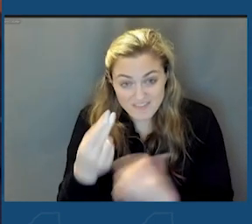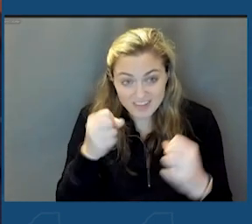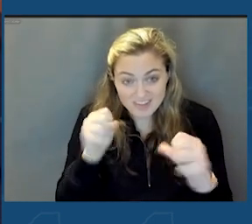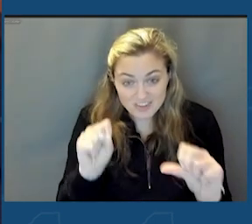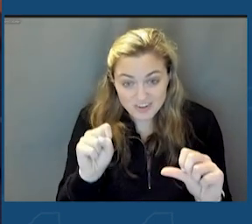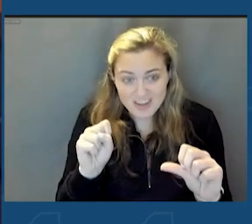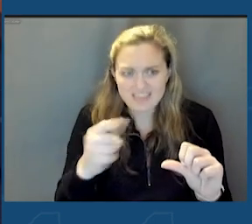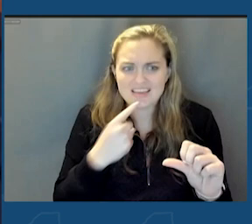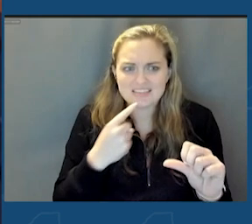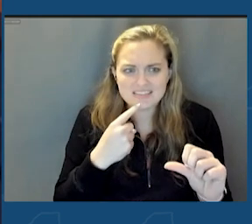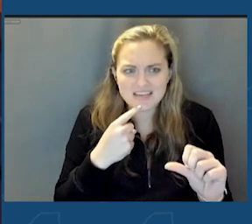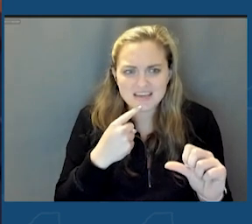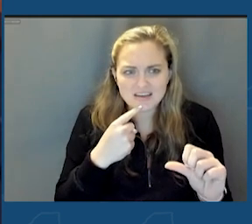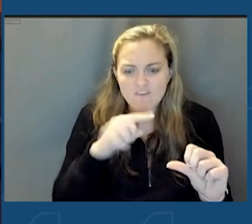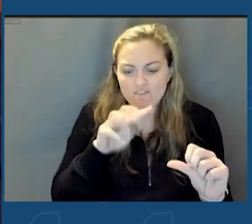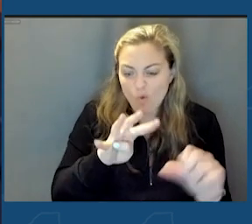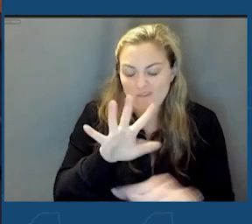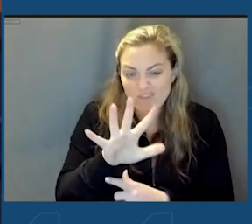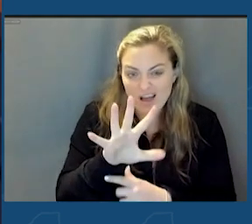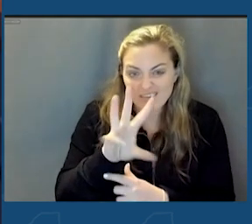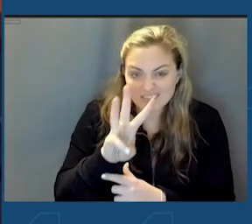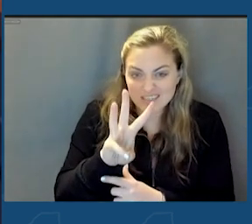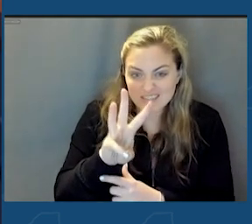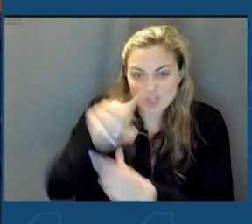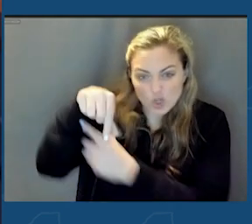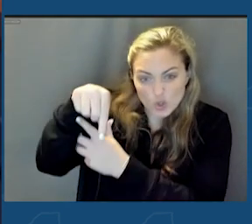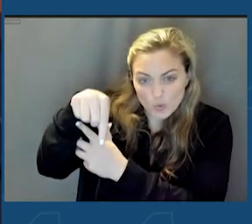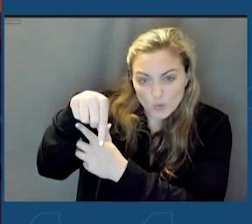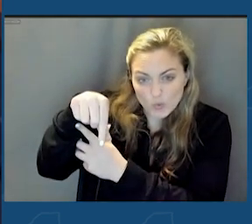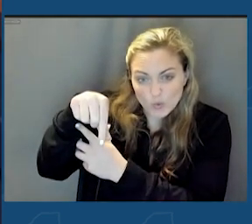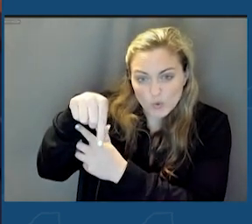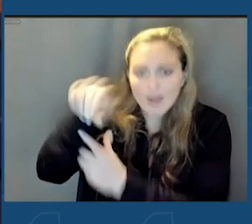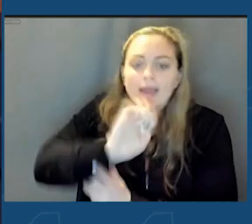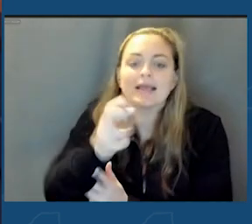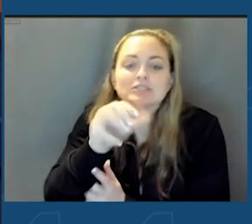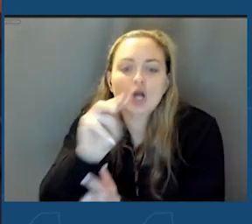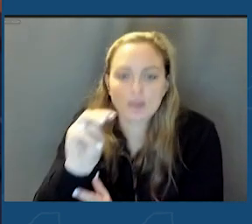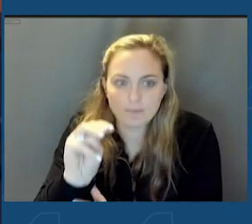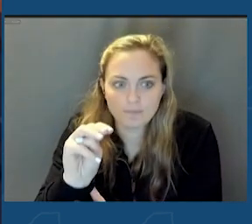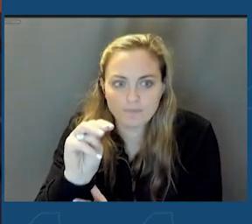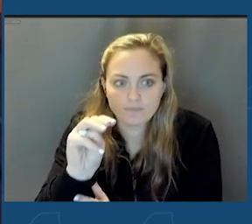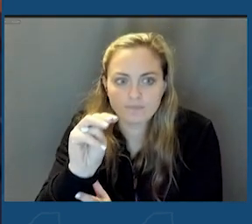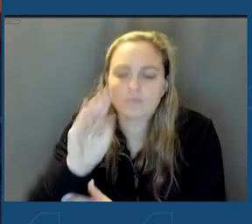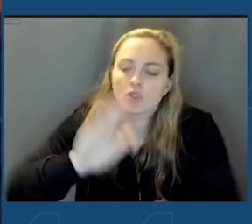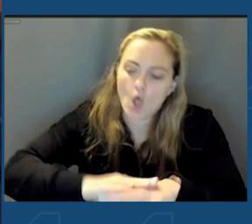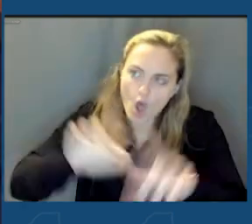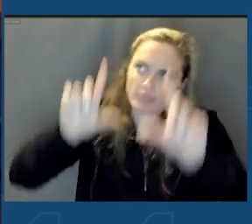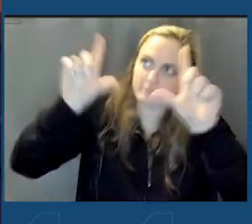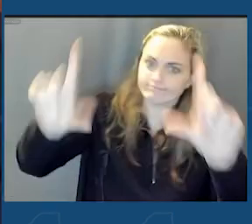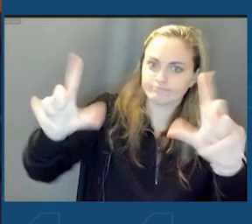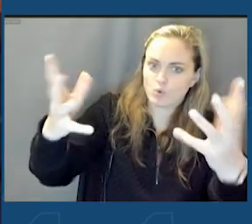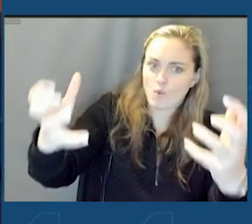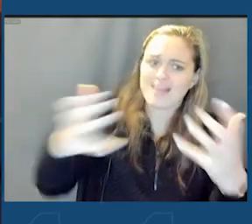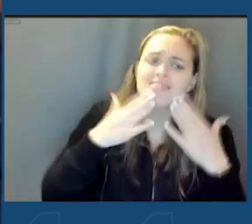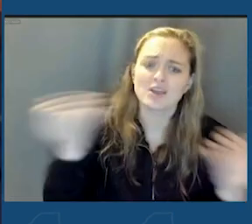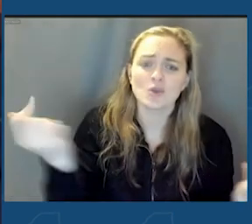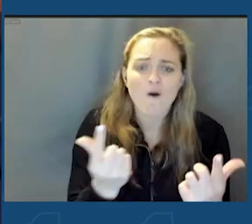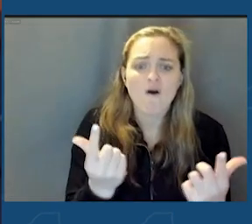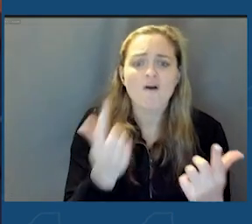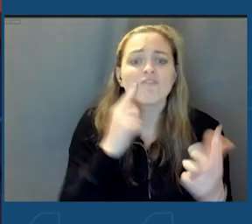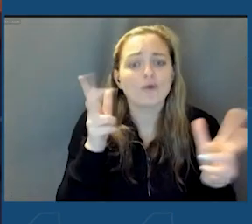says 4, 5, 6, Q, East Harlem on the marquee. Thank you all for